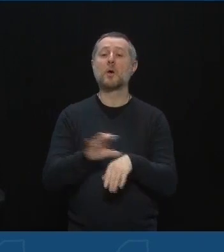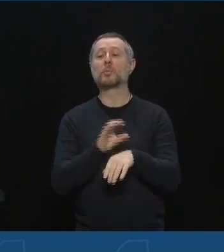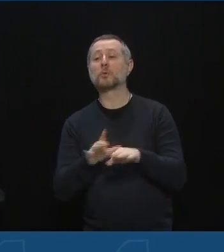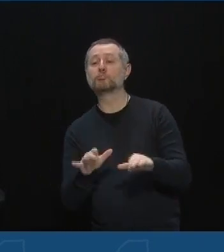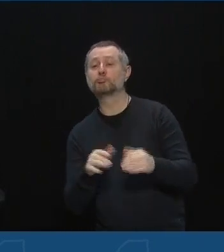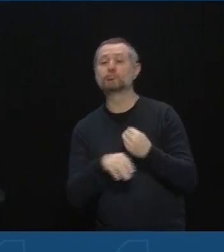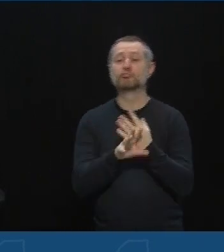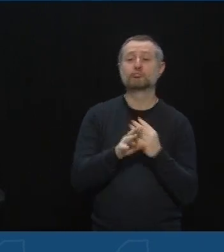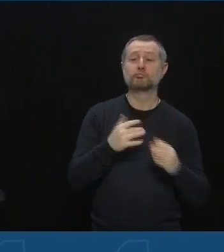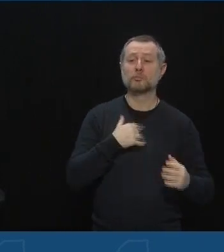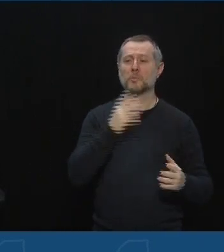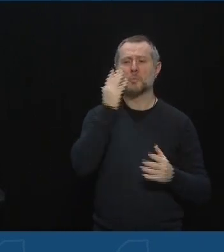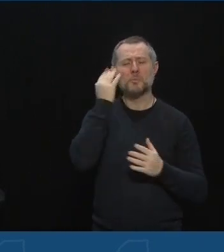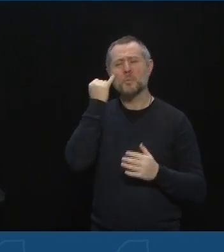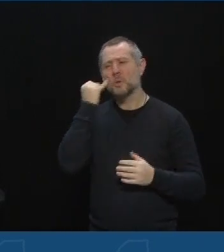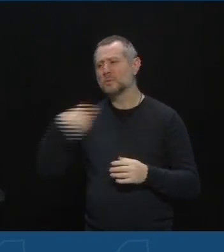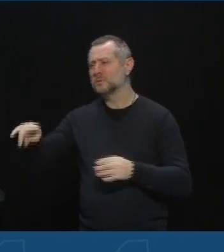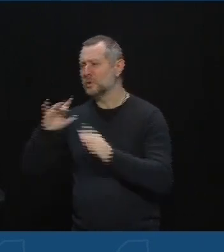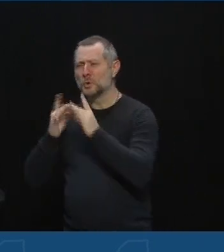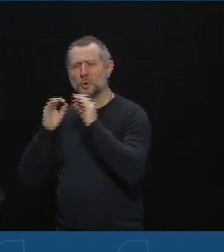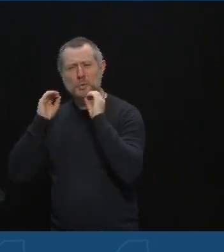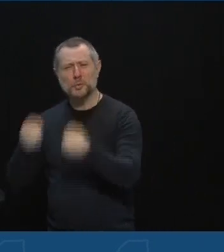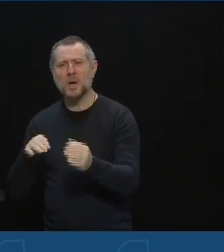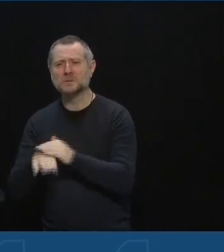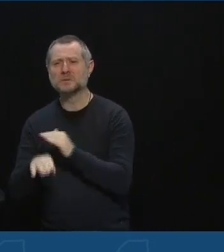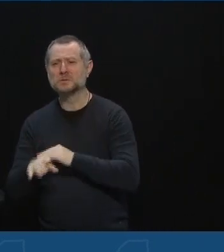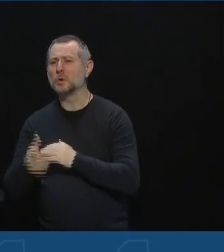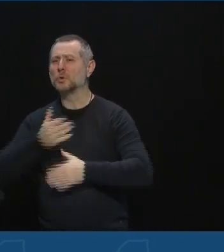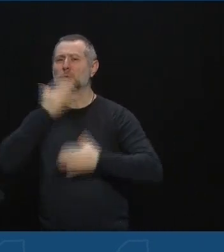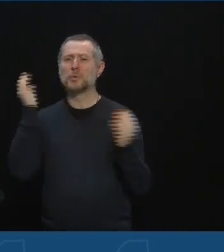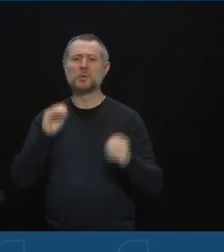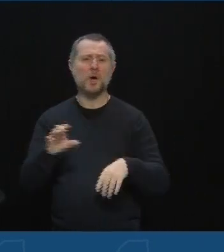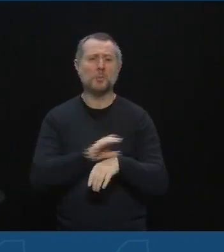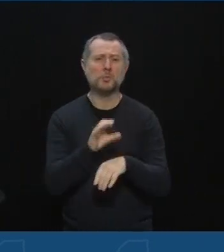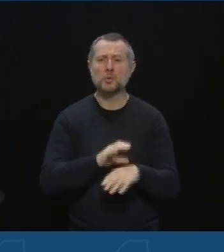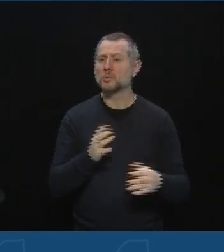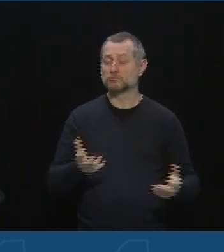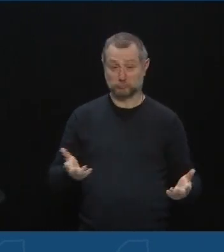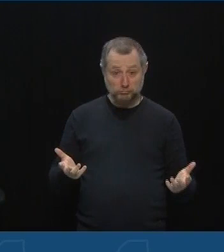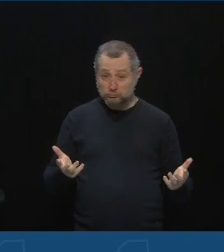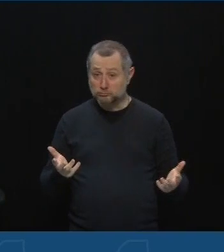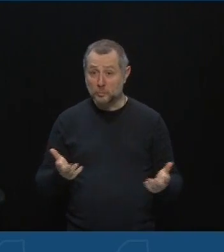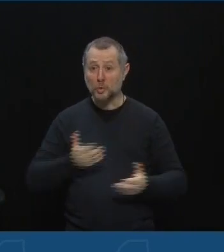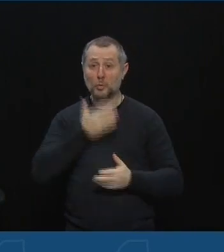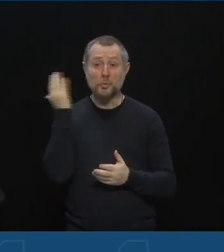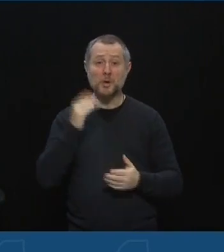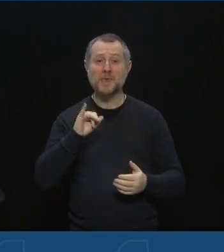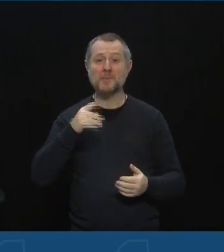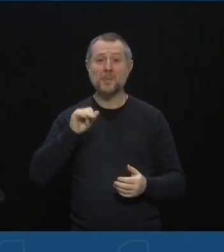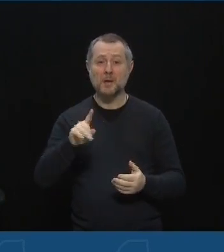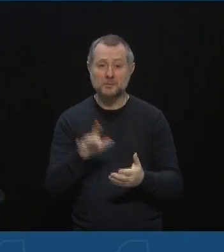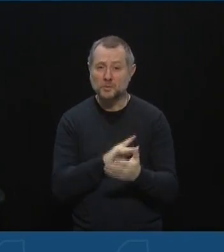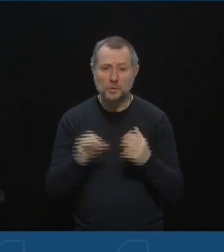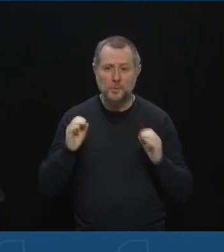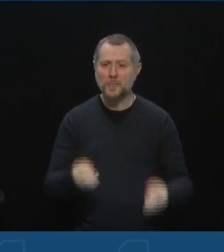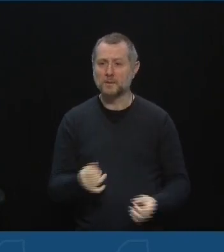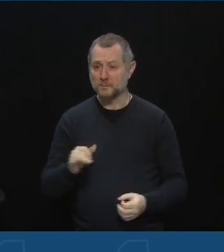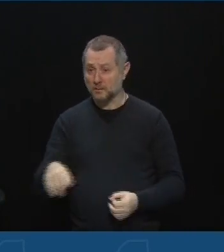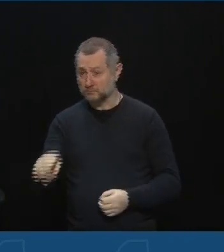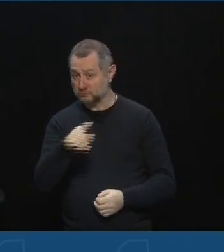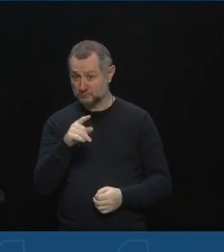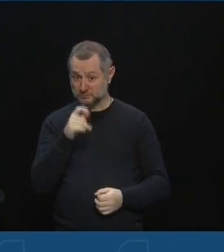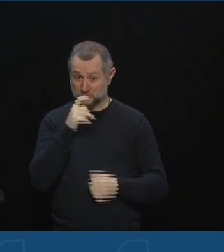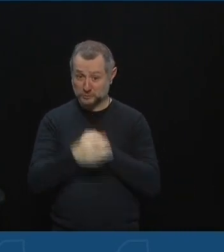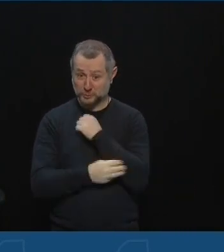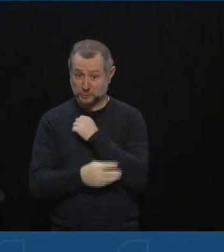internet connection? What if that's not something your family can afford? What if you don't have a device that works? So we lost a lot of